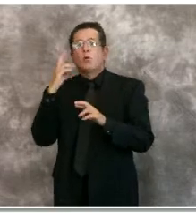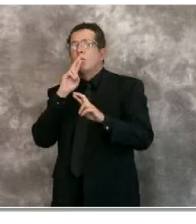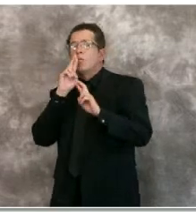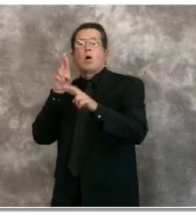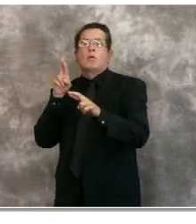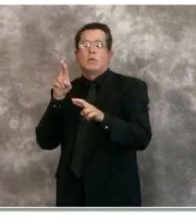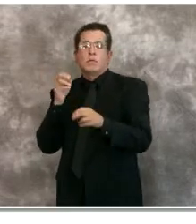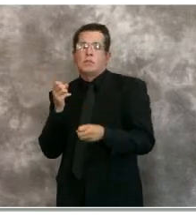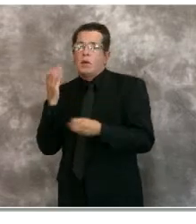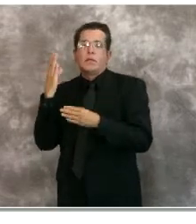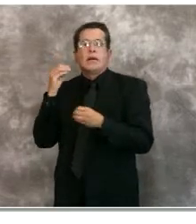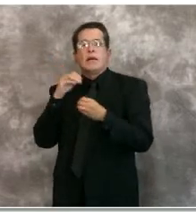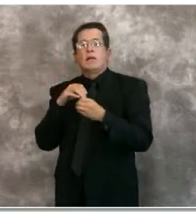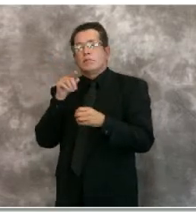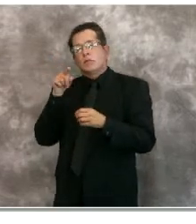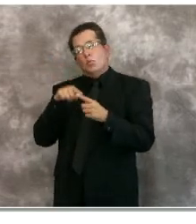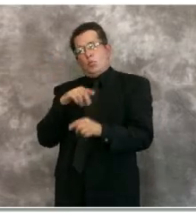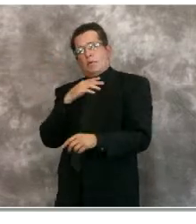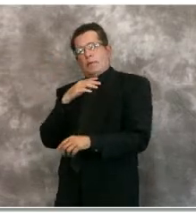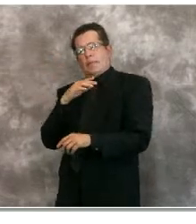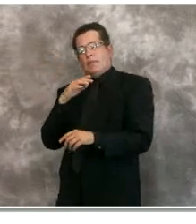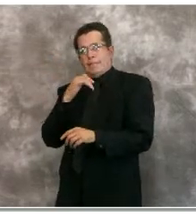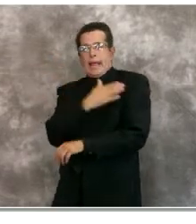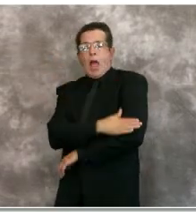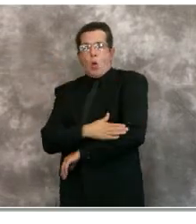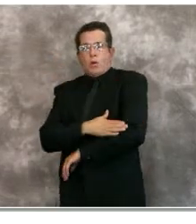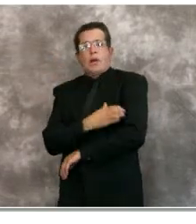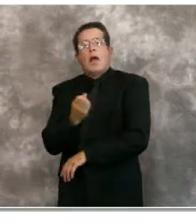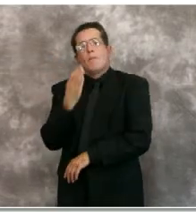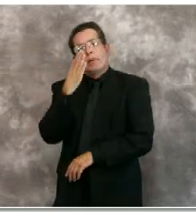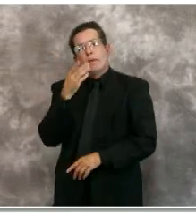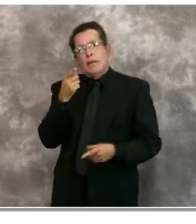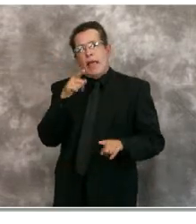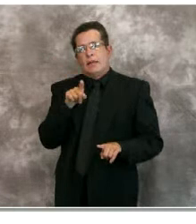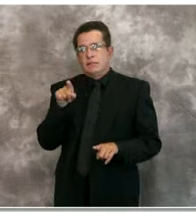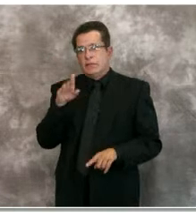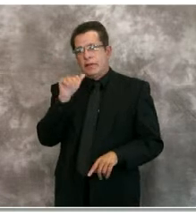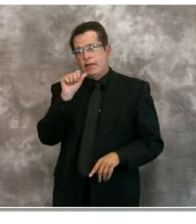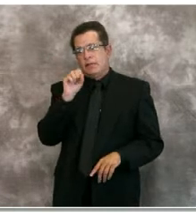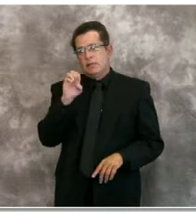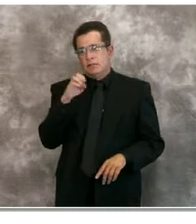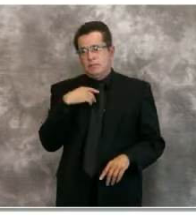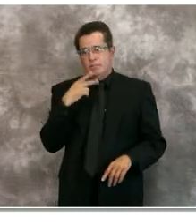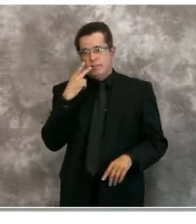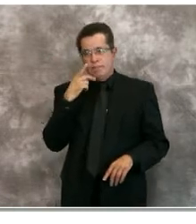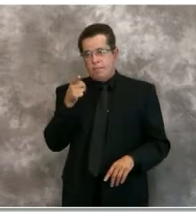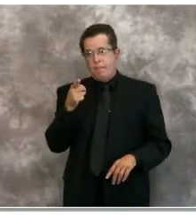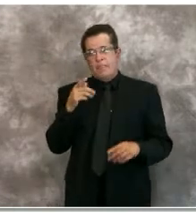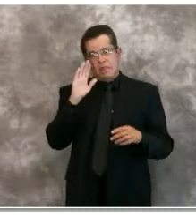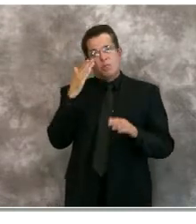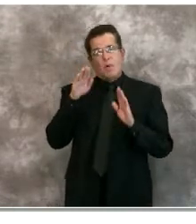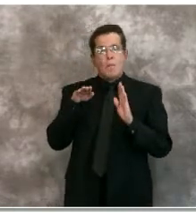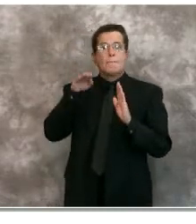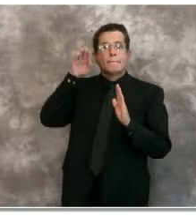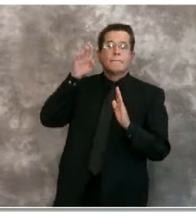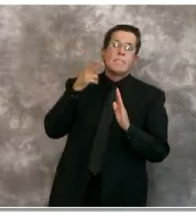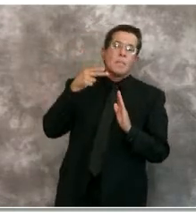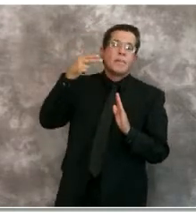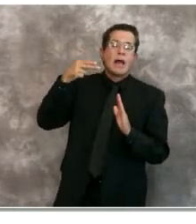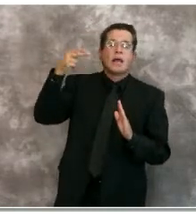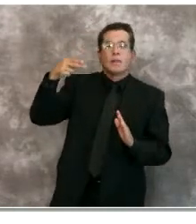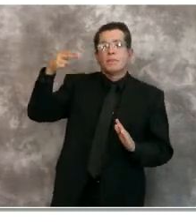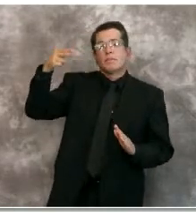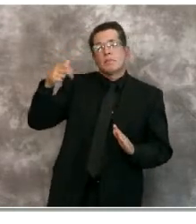reported to the county. So as you can see, the number of cases are not trending down, but